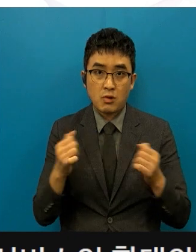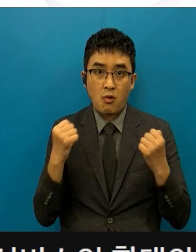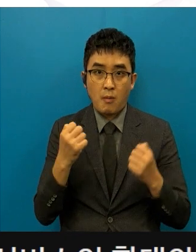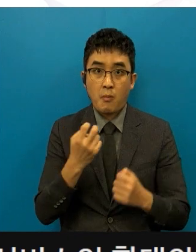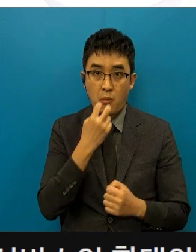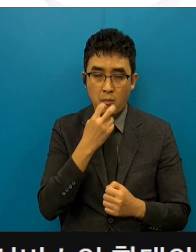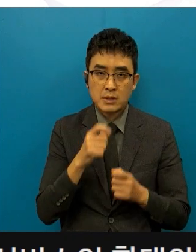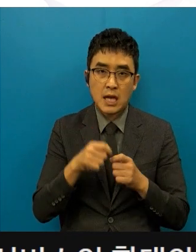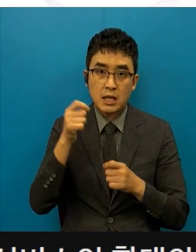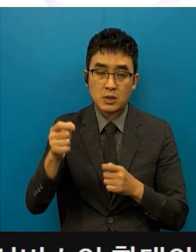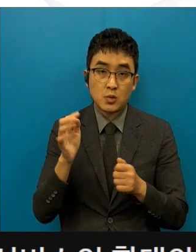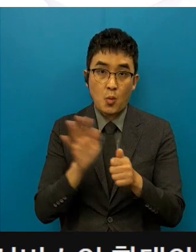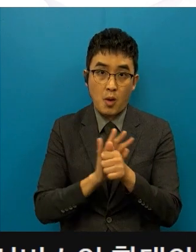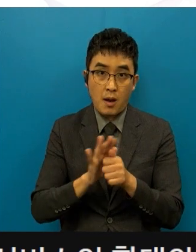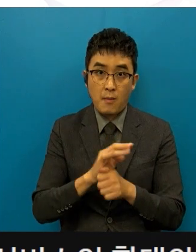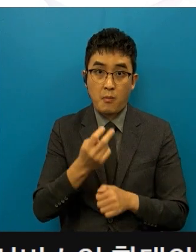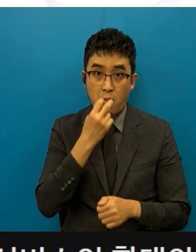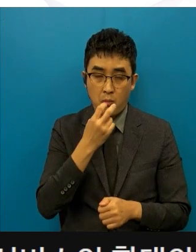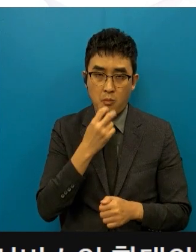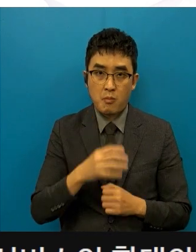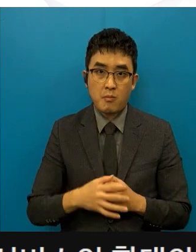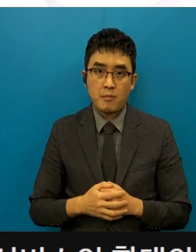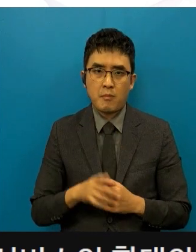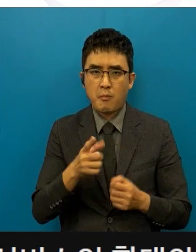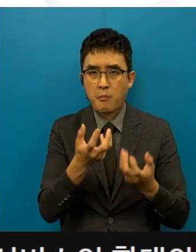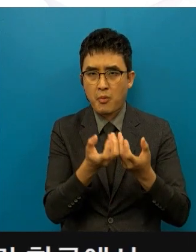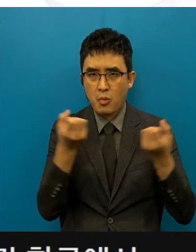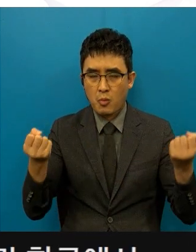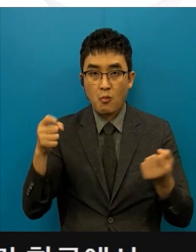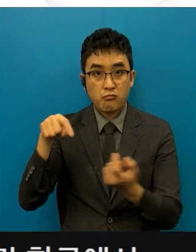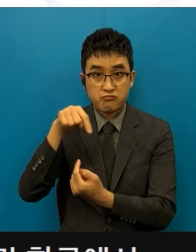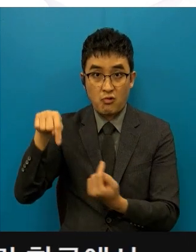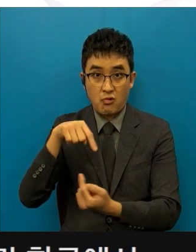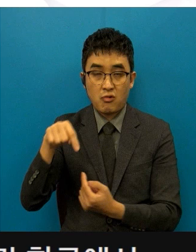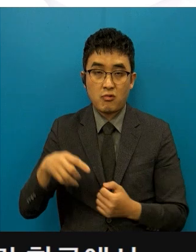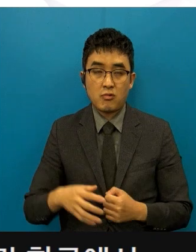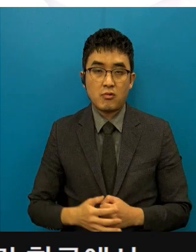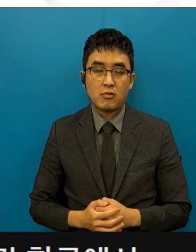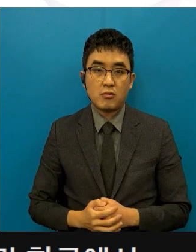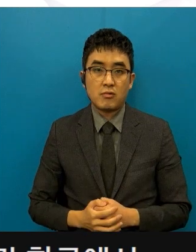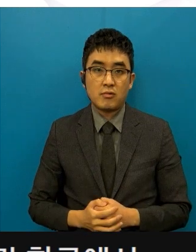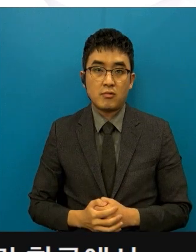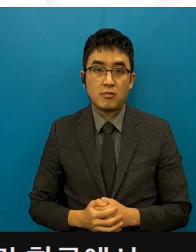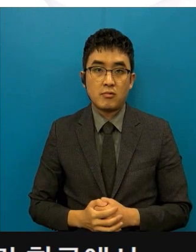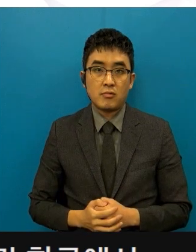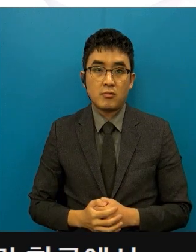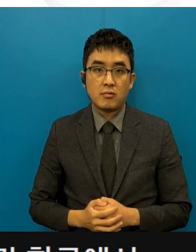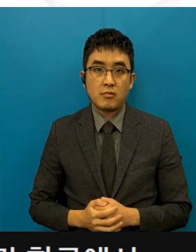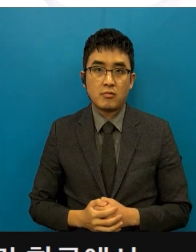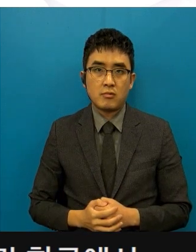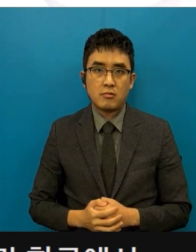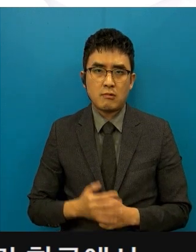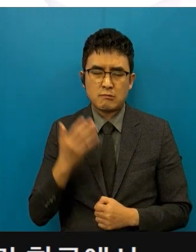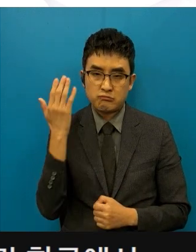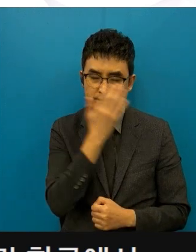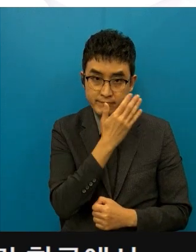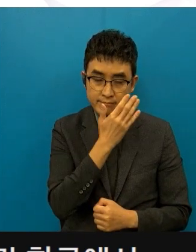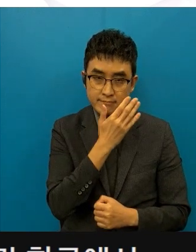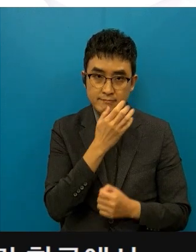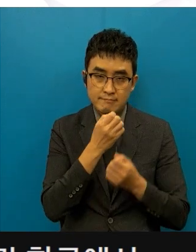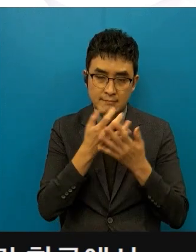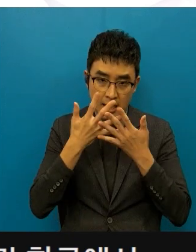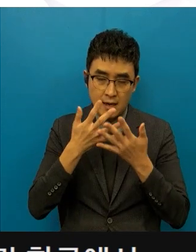totally separate way for the sake of their transparency, which has resulted in